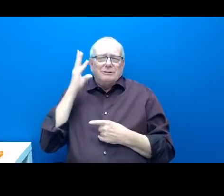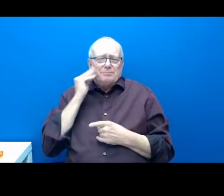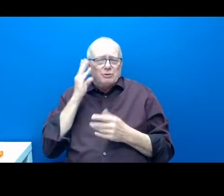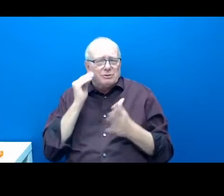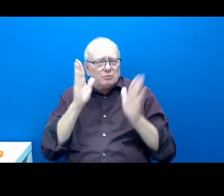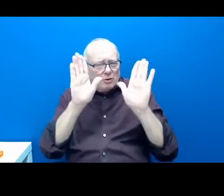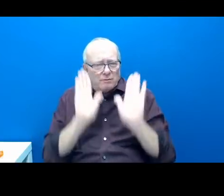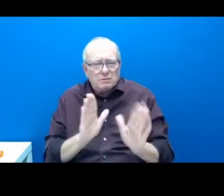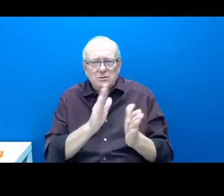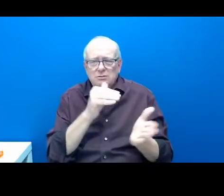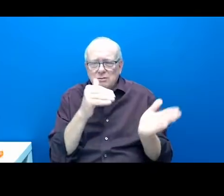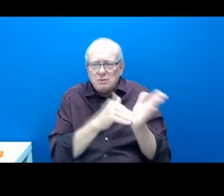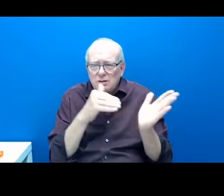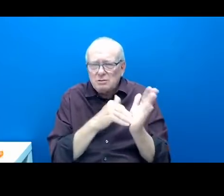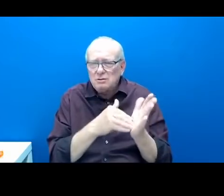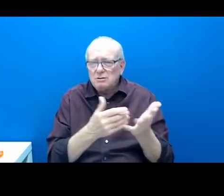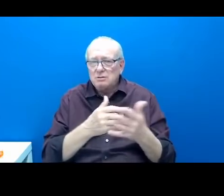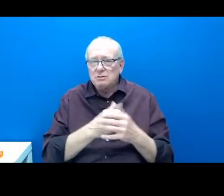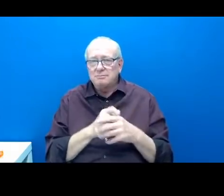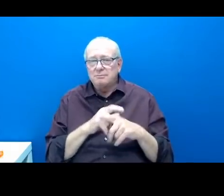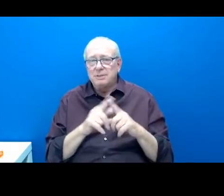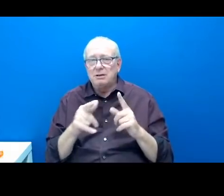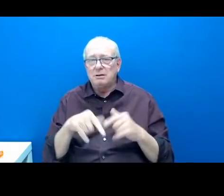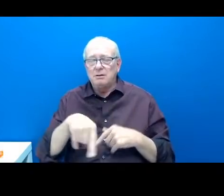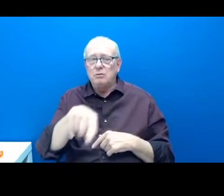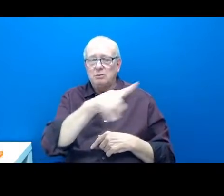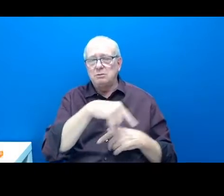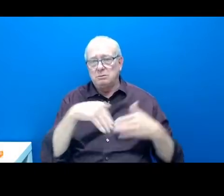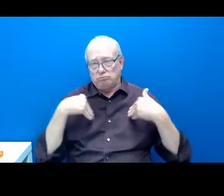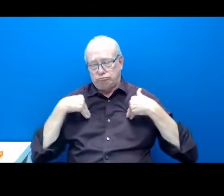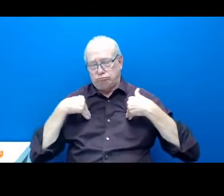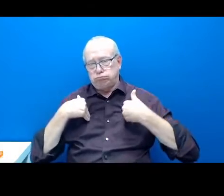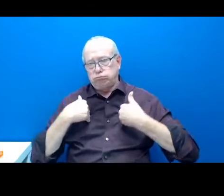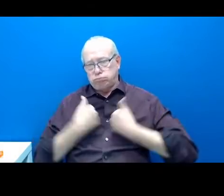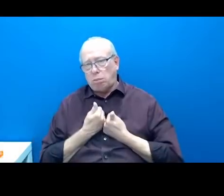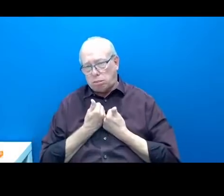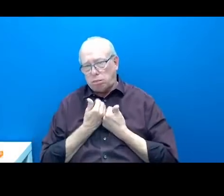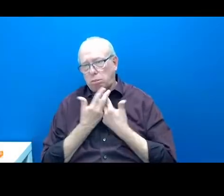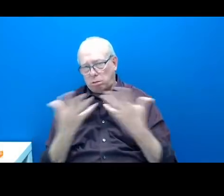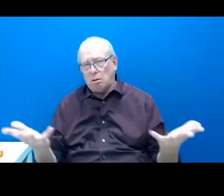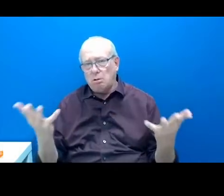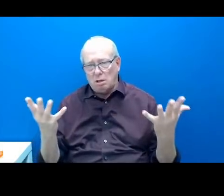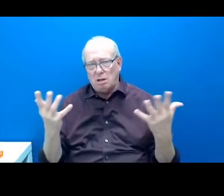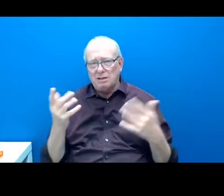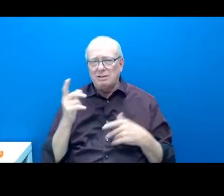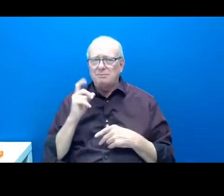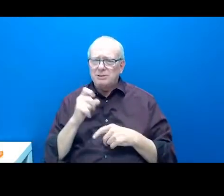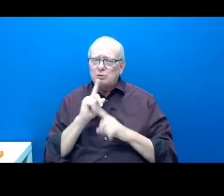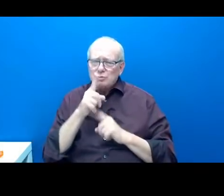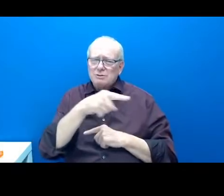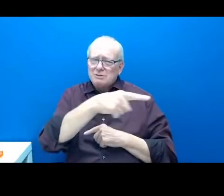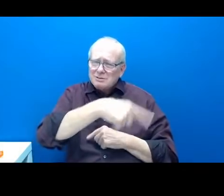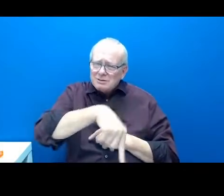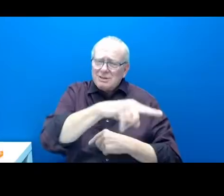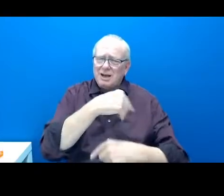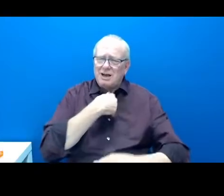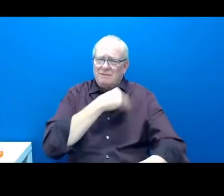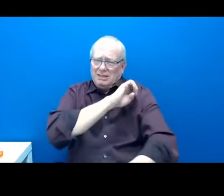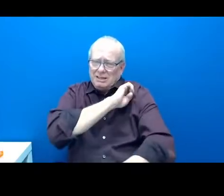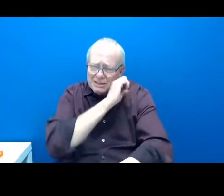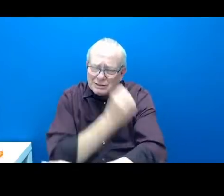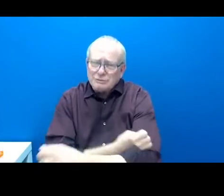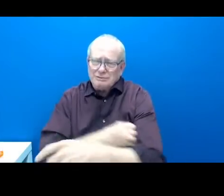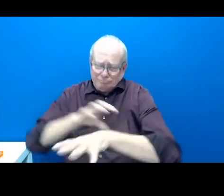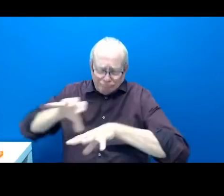wonderful physicians also get tired of dancing, and we want to make sure that they have enough energy to make sure that they can dance with